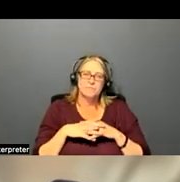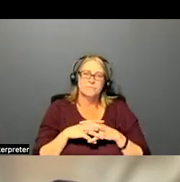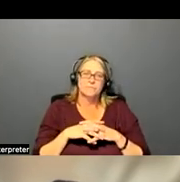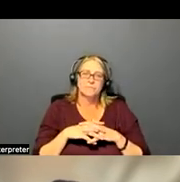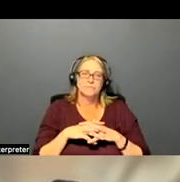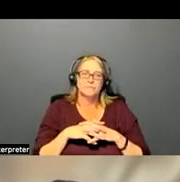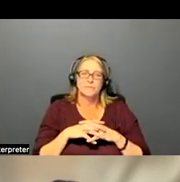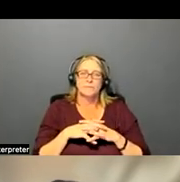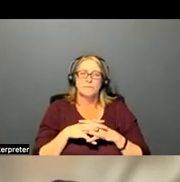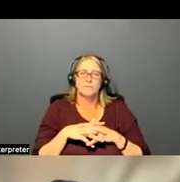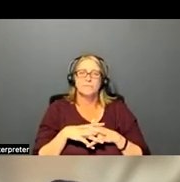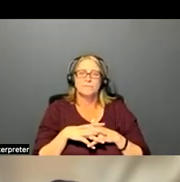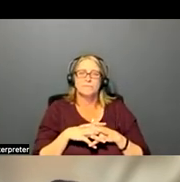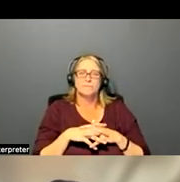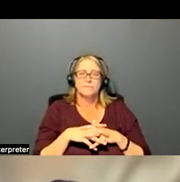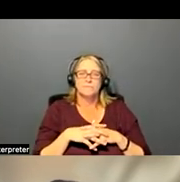pull this up here.